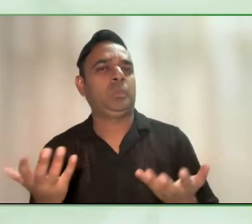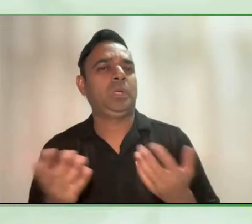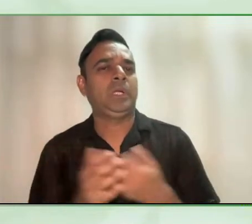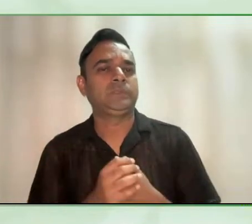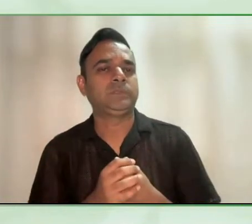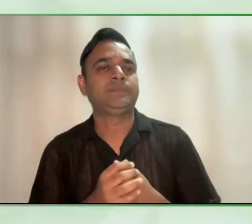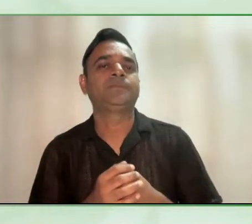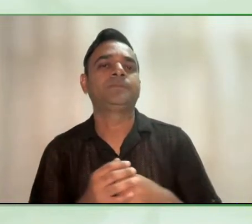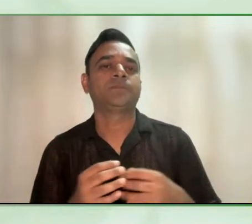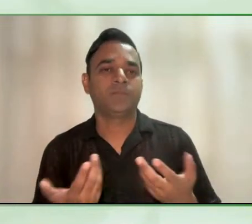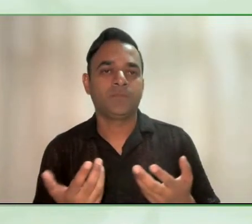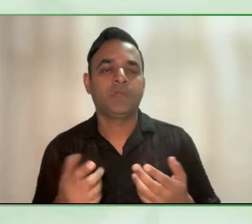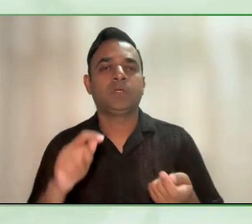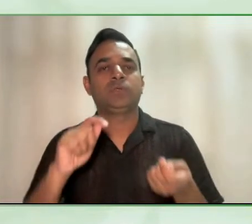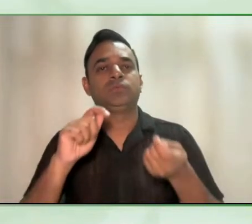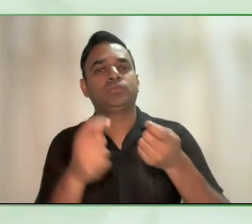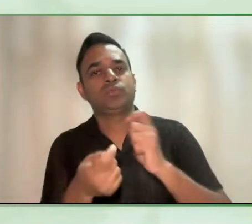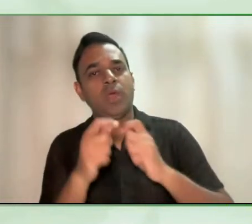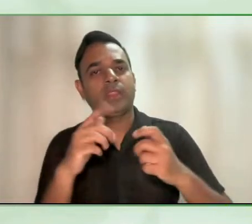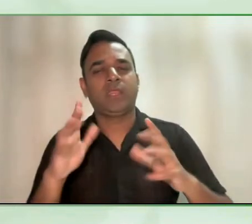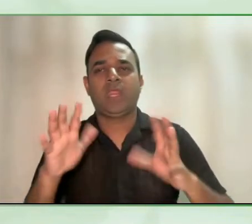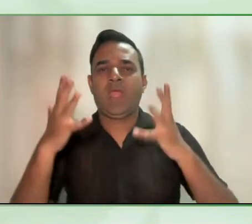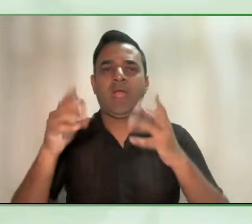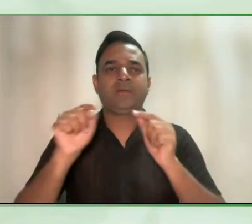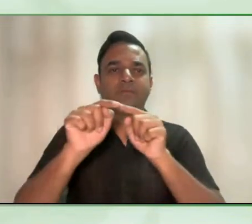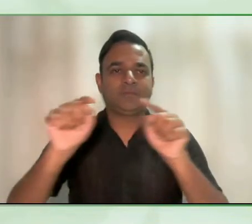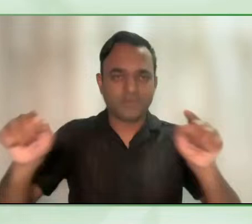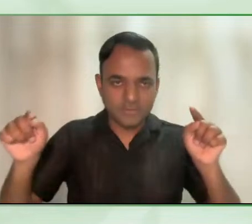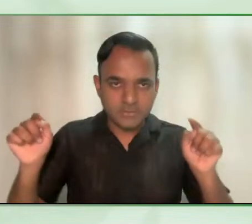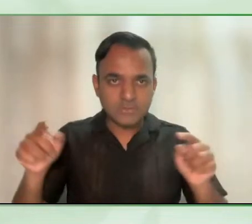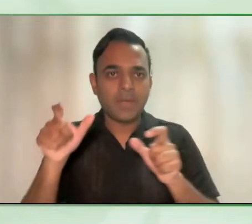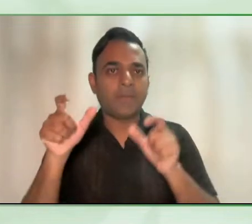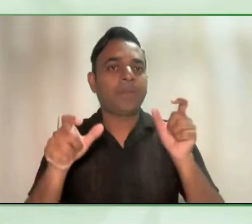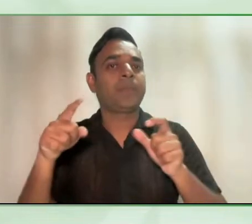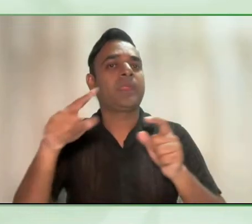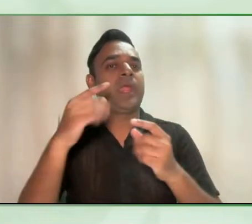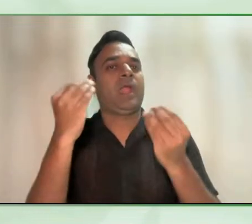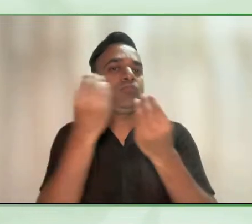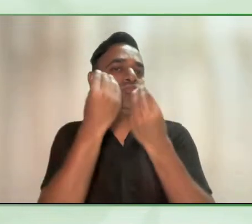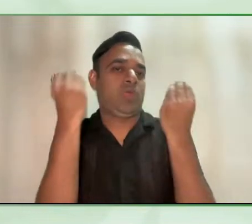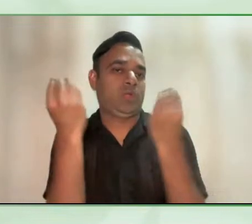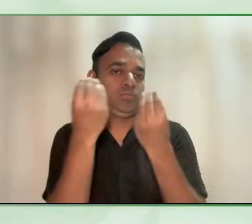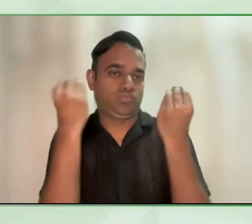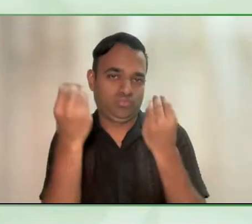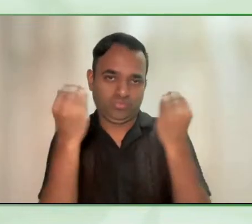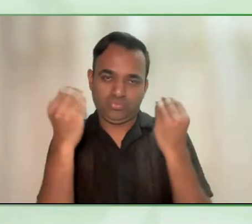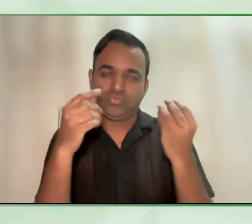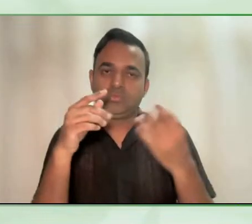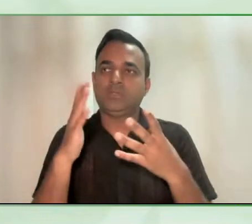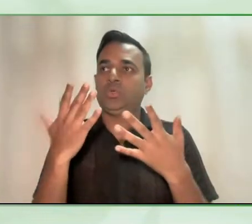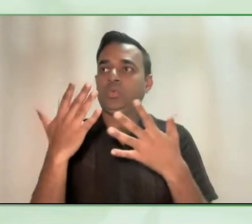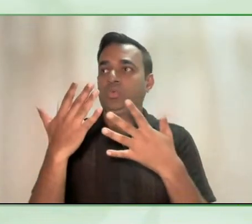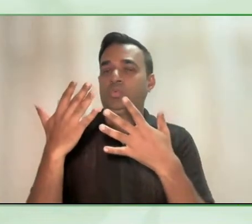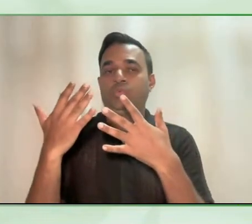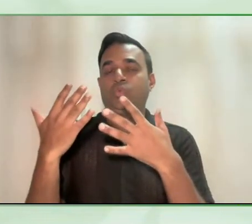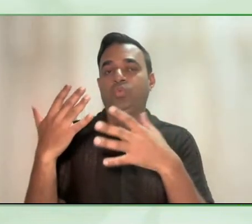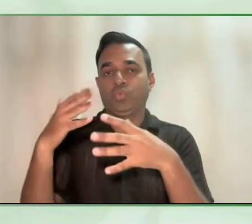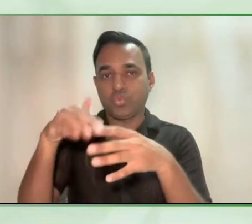the work of artists might be not platformed. It doesn't get the same exposure